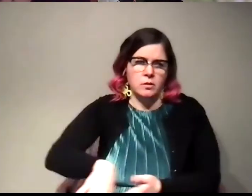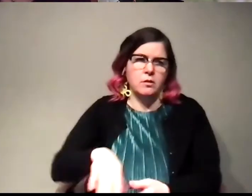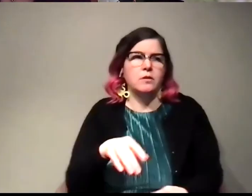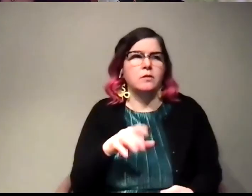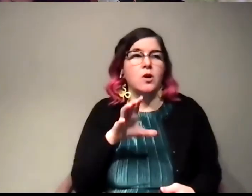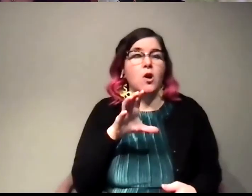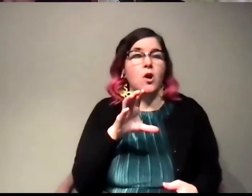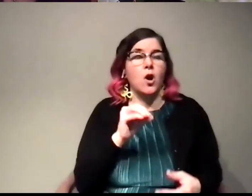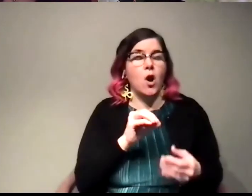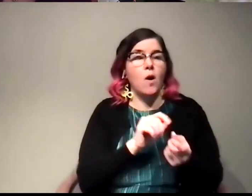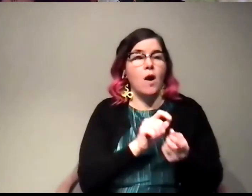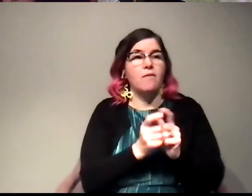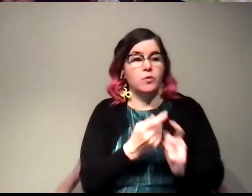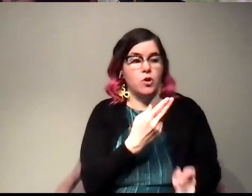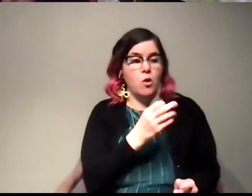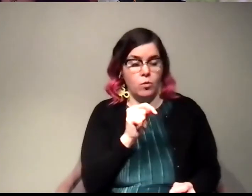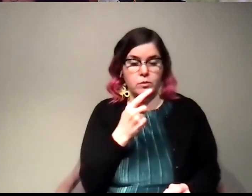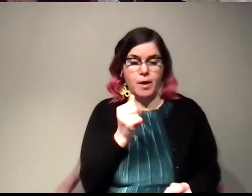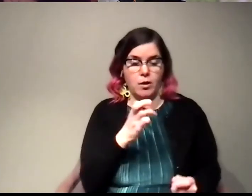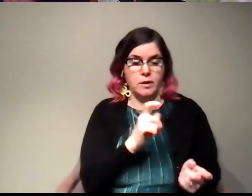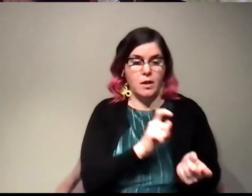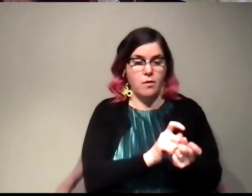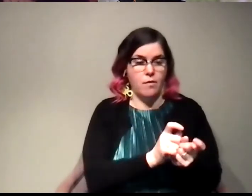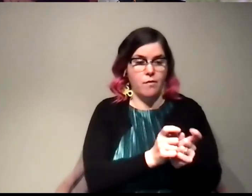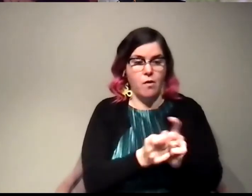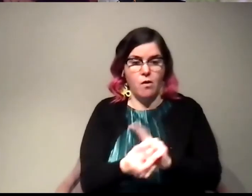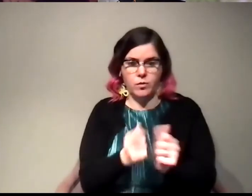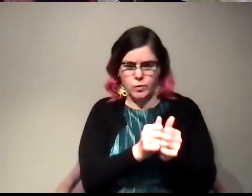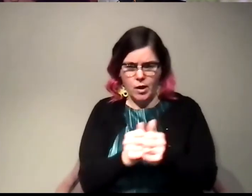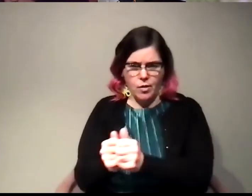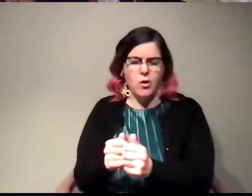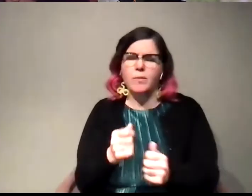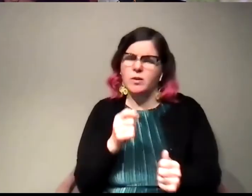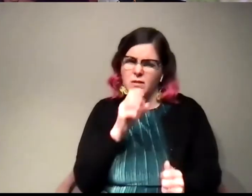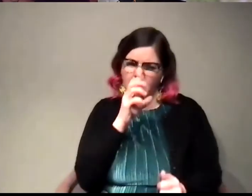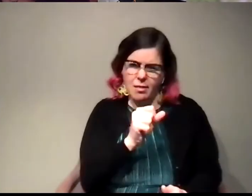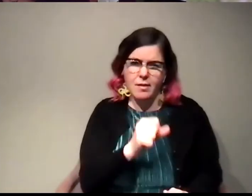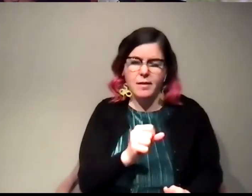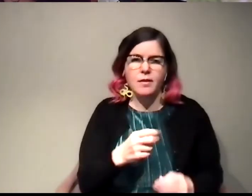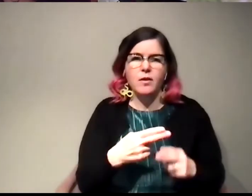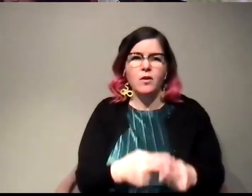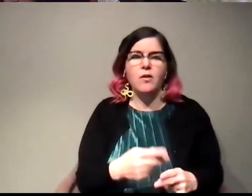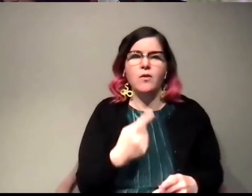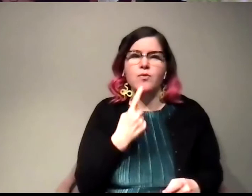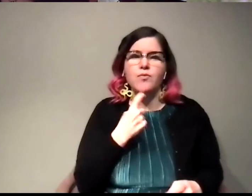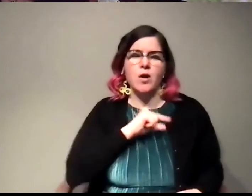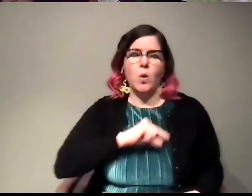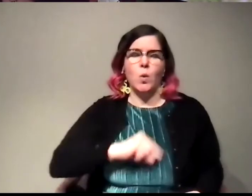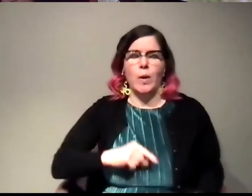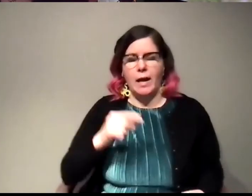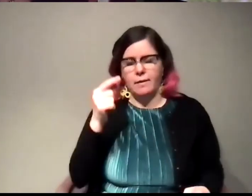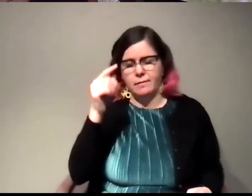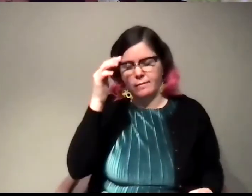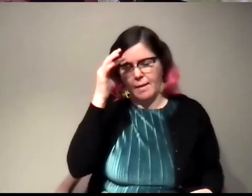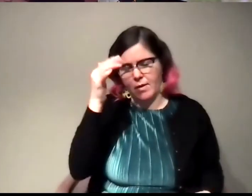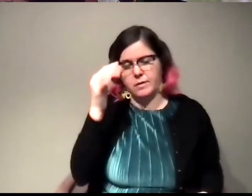coevolution between hosts and parasites is one of the most interesting forms of evolution. There's something called the Red Queen hypothesis, which basically